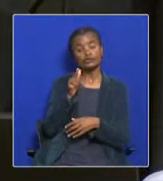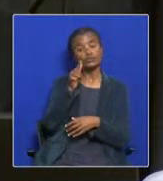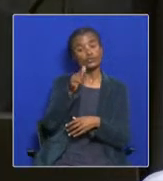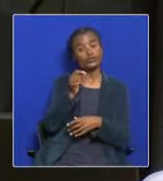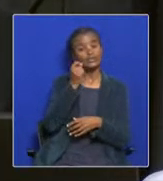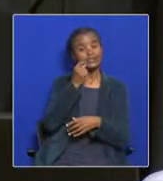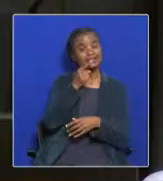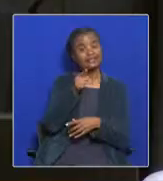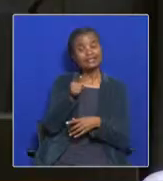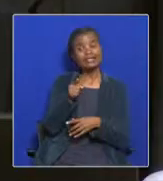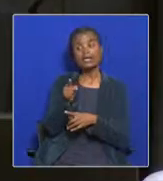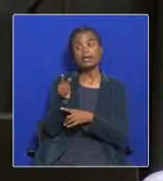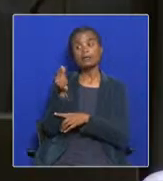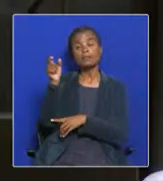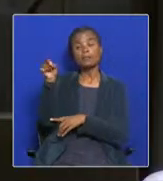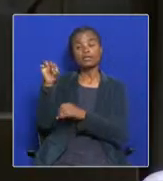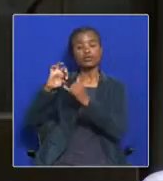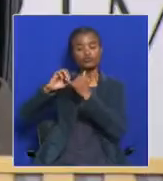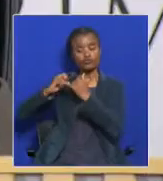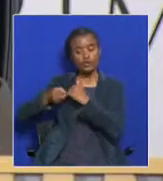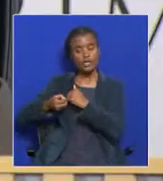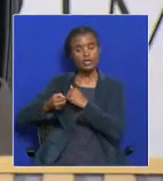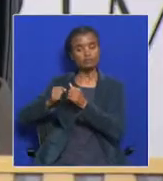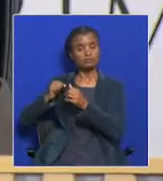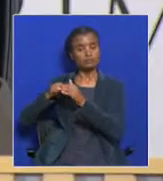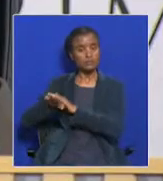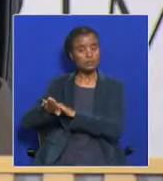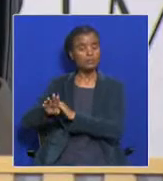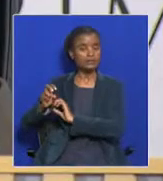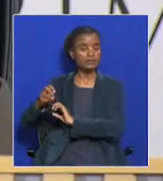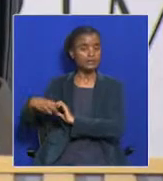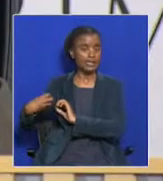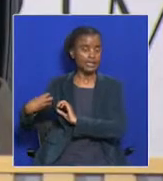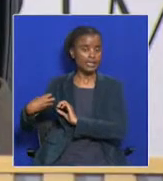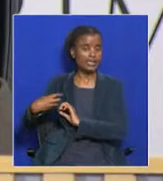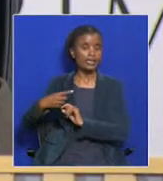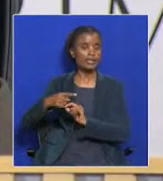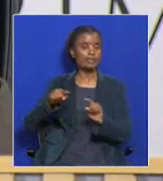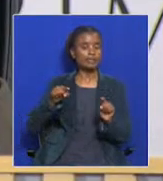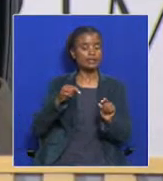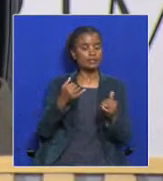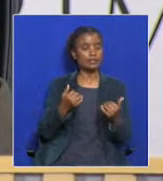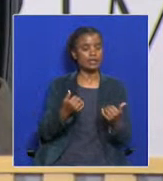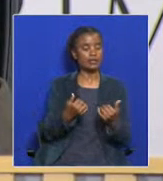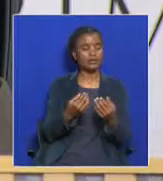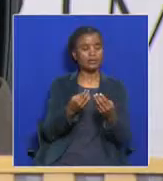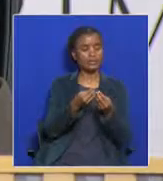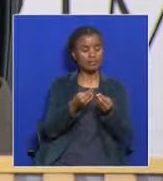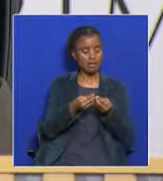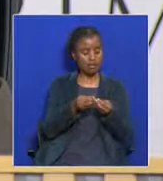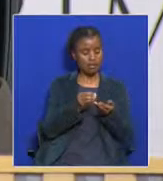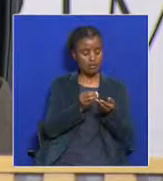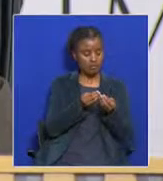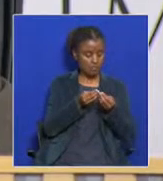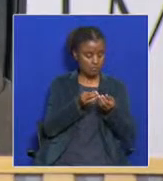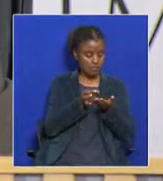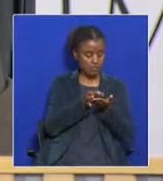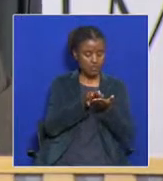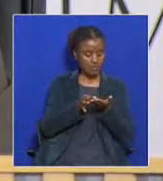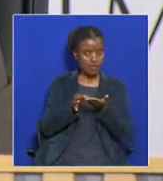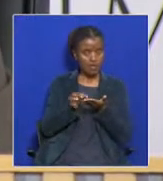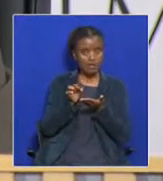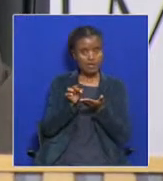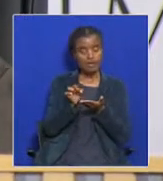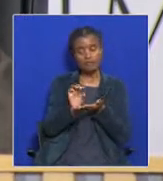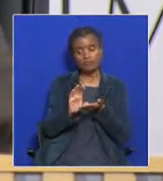The sampling that doesn't make sense, that idea to sample and how it is conducted, that by telephone